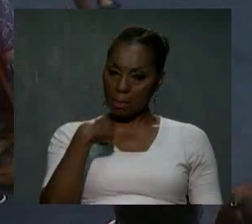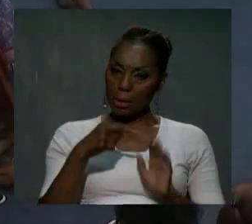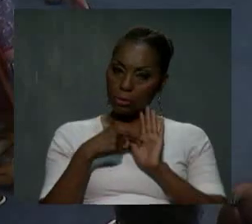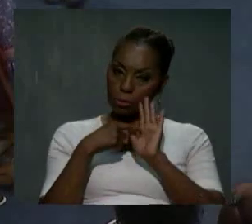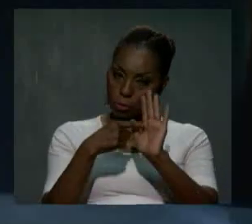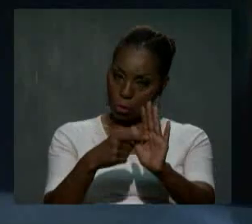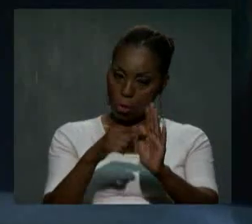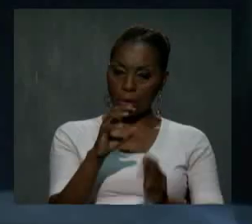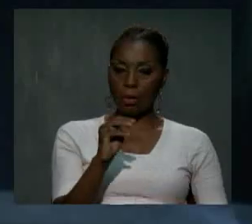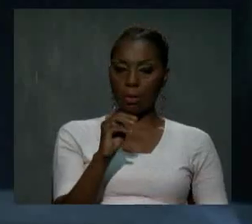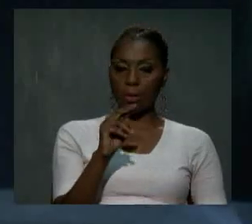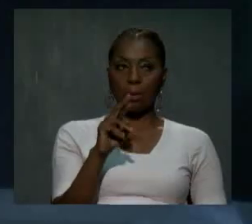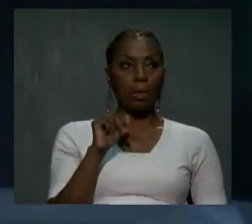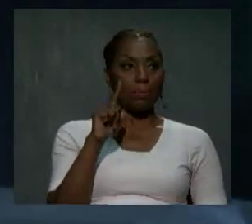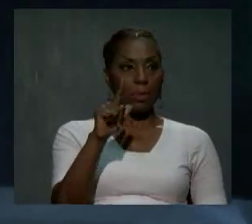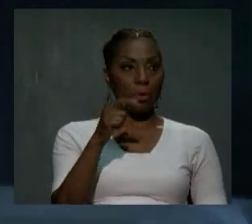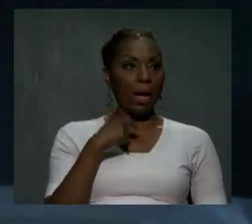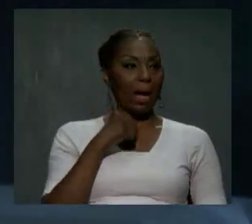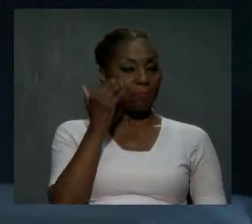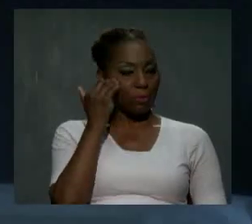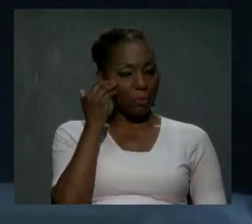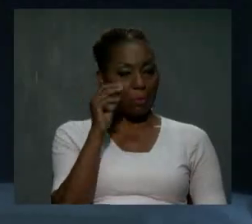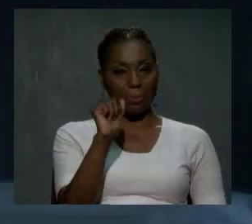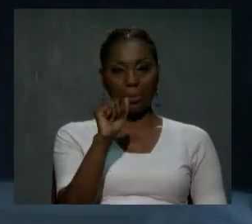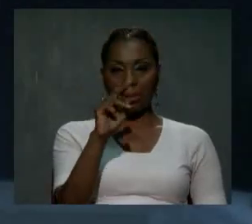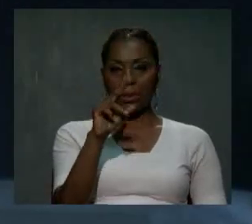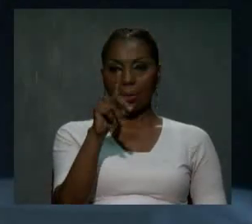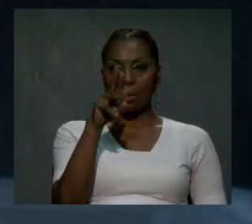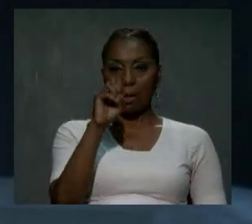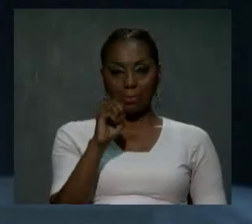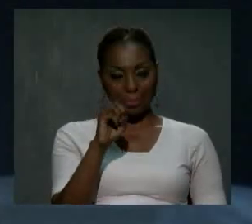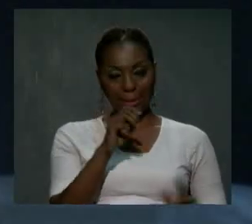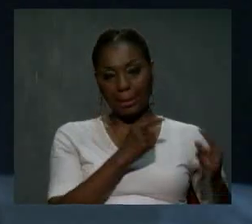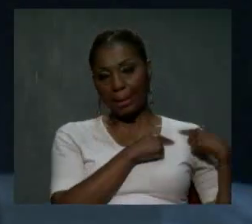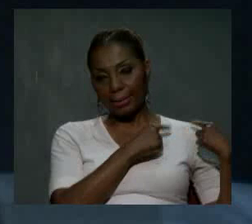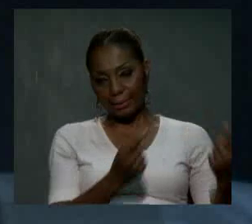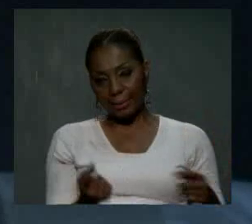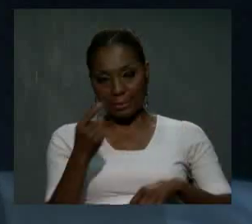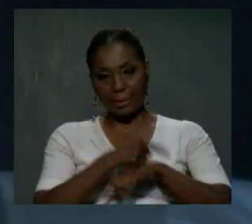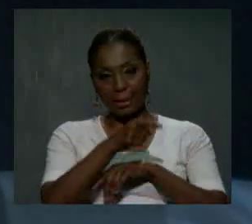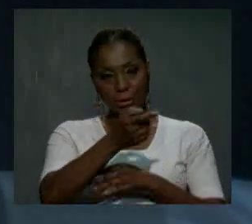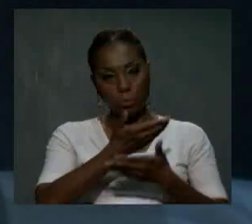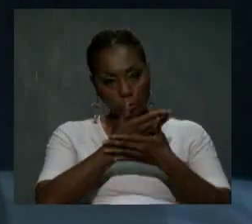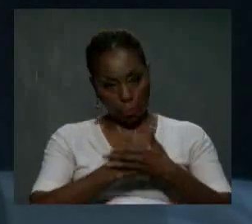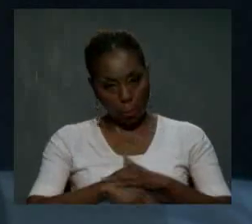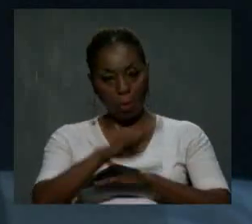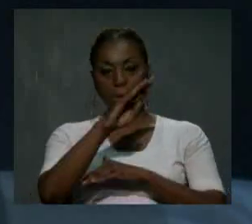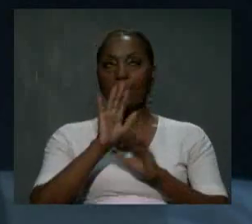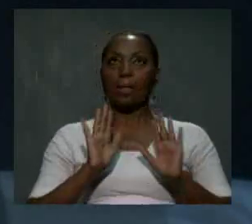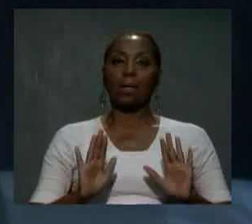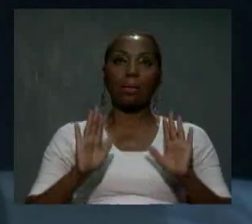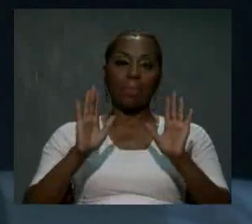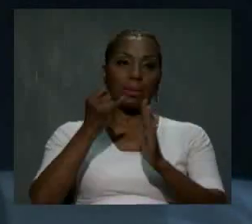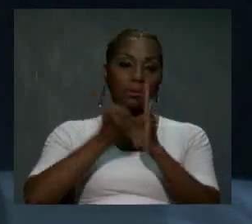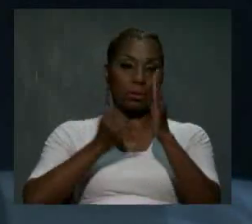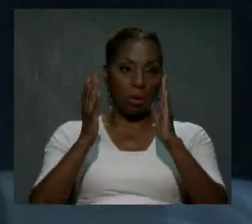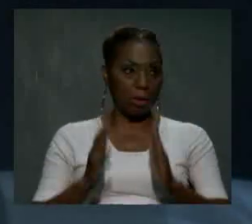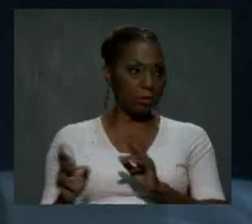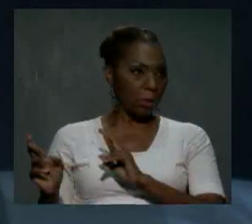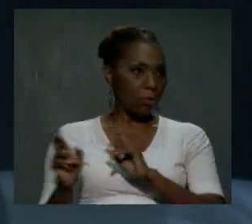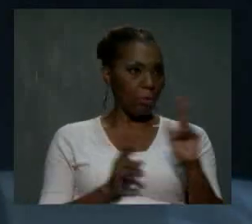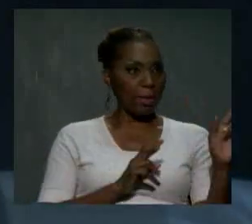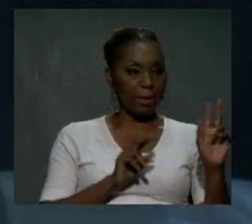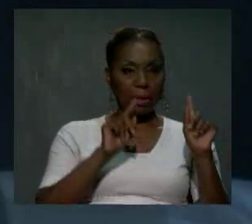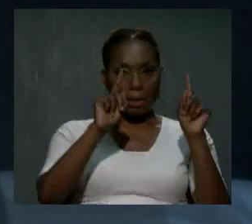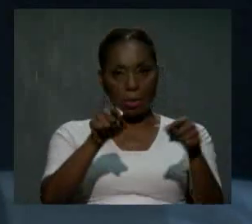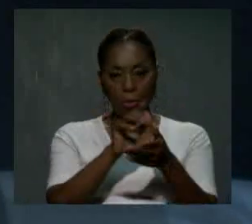small format. I've known Audrey since the day she was born. Amazing artist who's getting ready to do a college visit